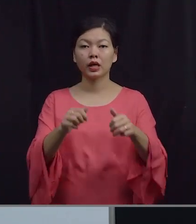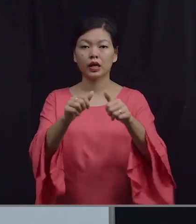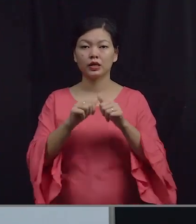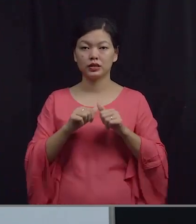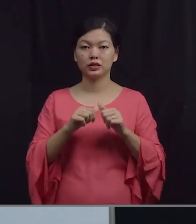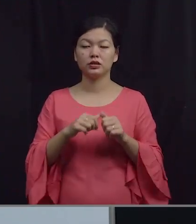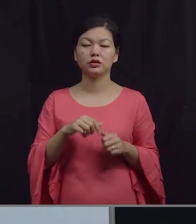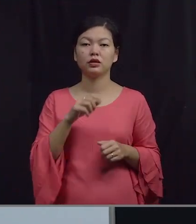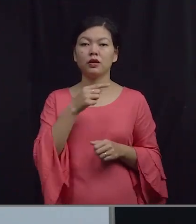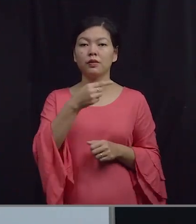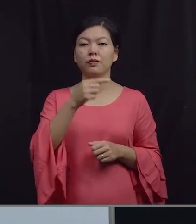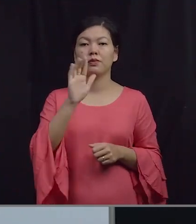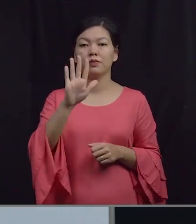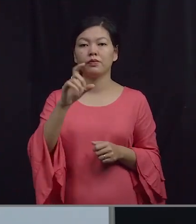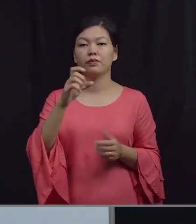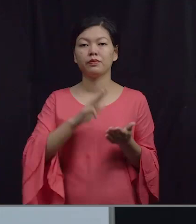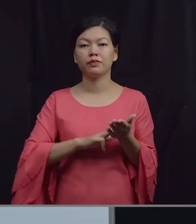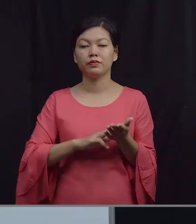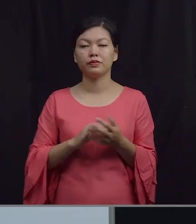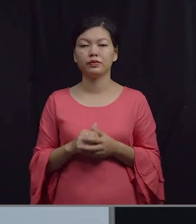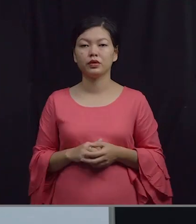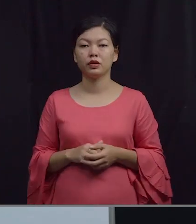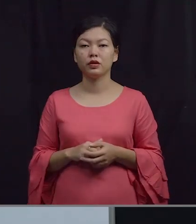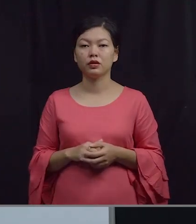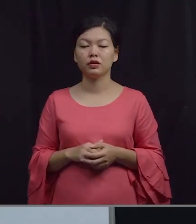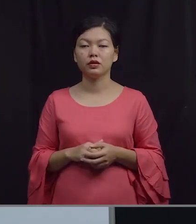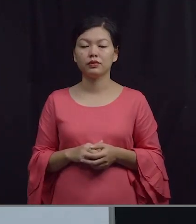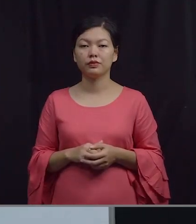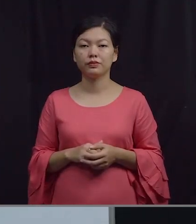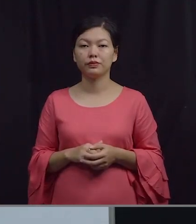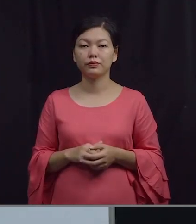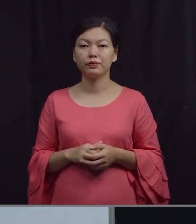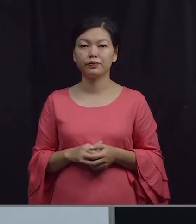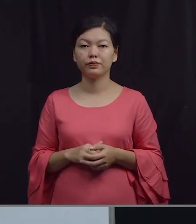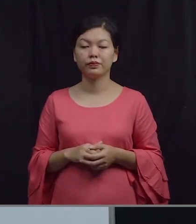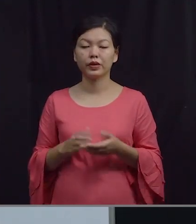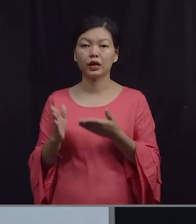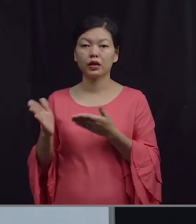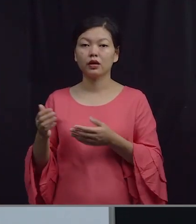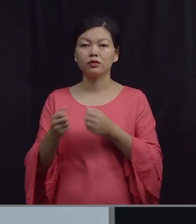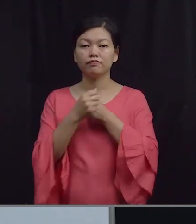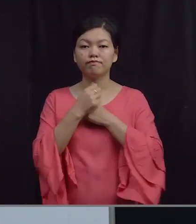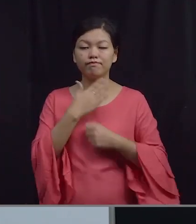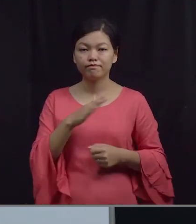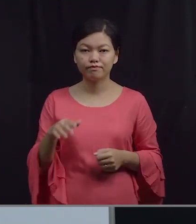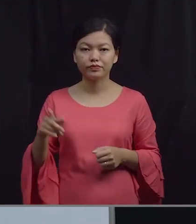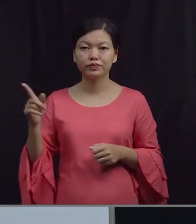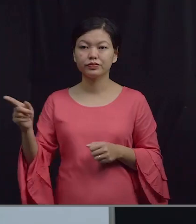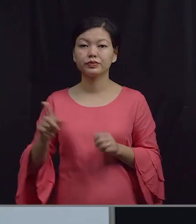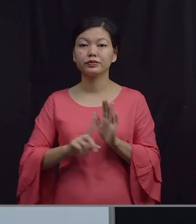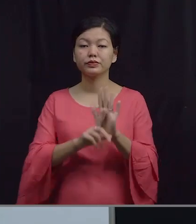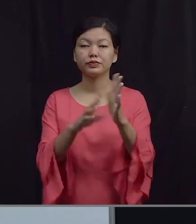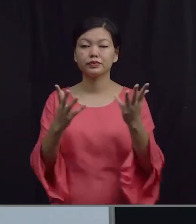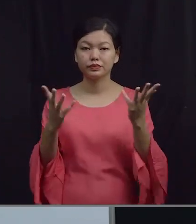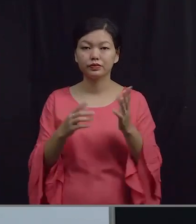is minus 5 centimeter. Okay. So Now dear students, what is the significance of that minus?